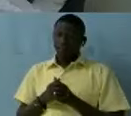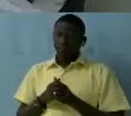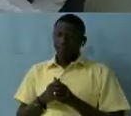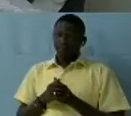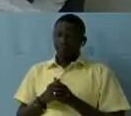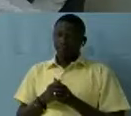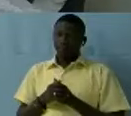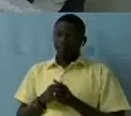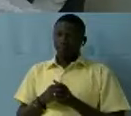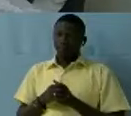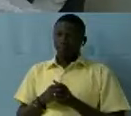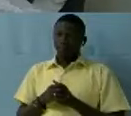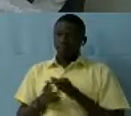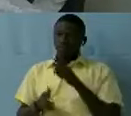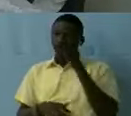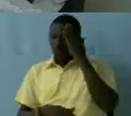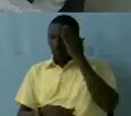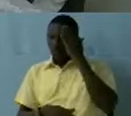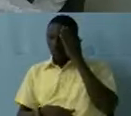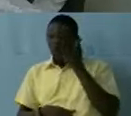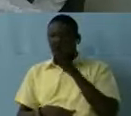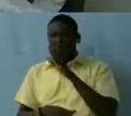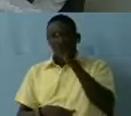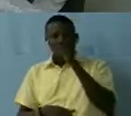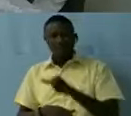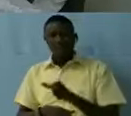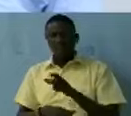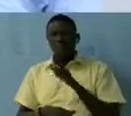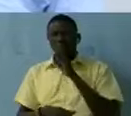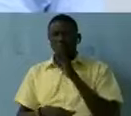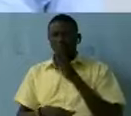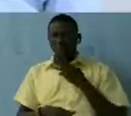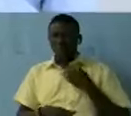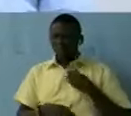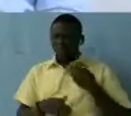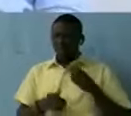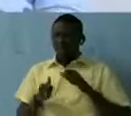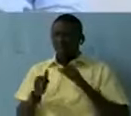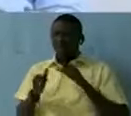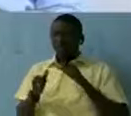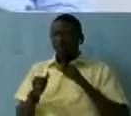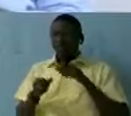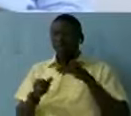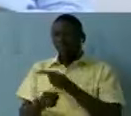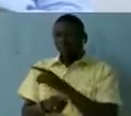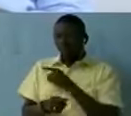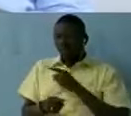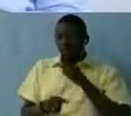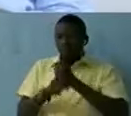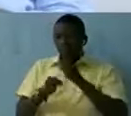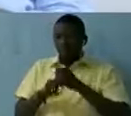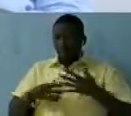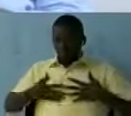Jammeh, do you know of any one person that was cured by the said treatment?